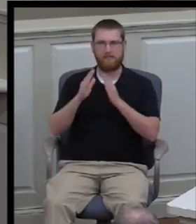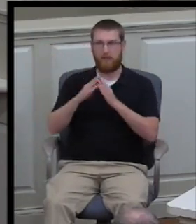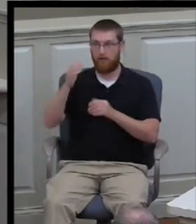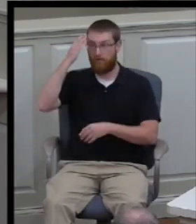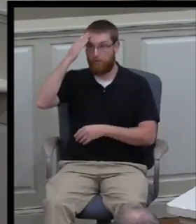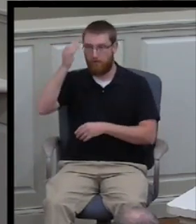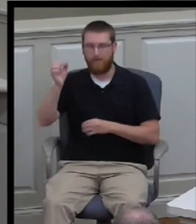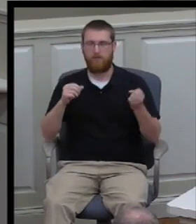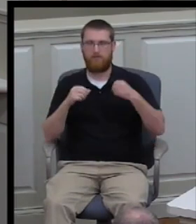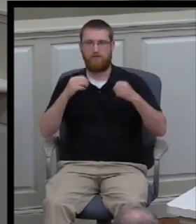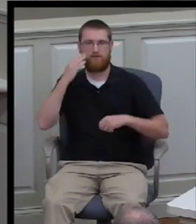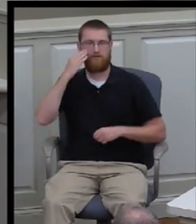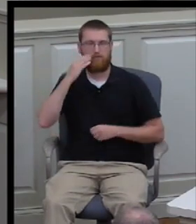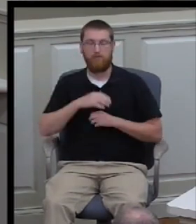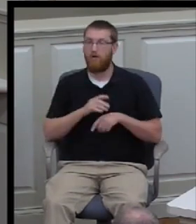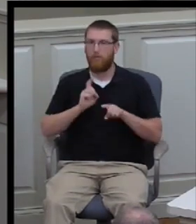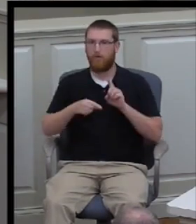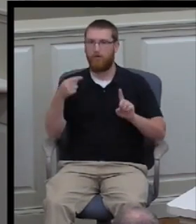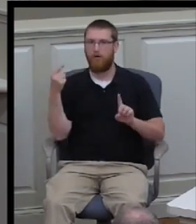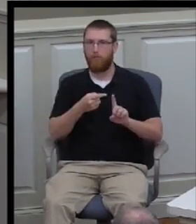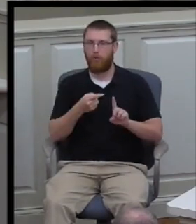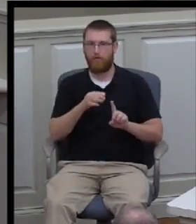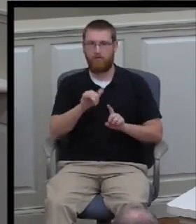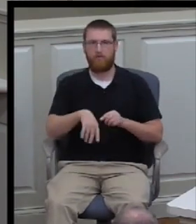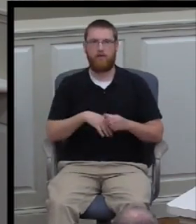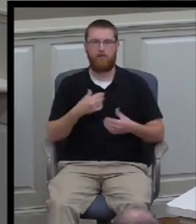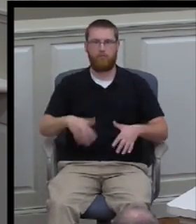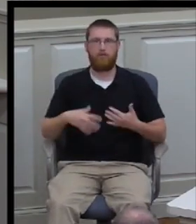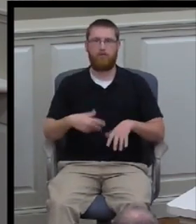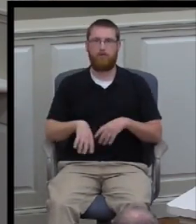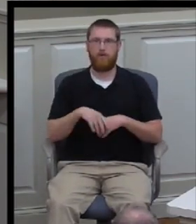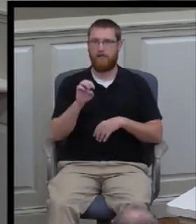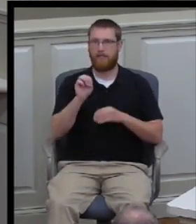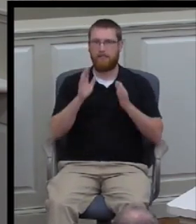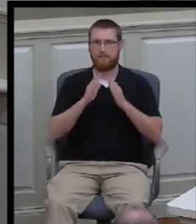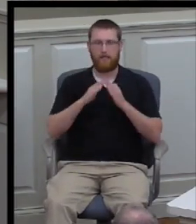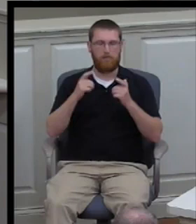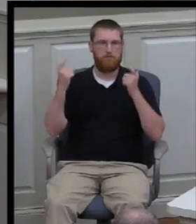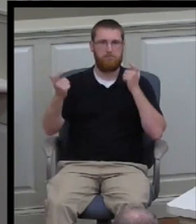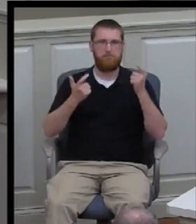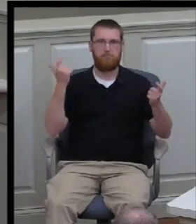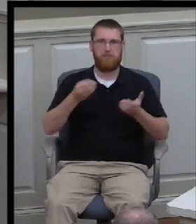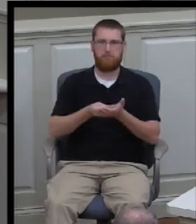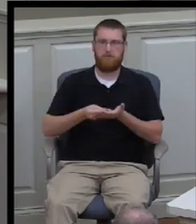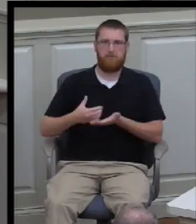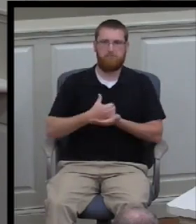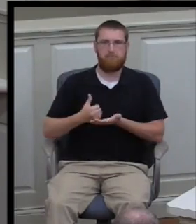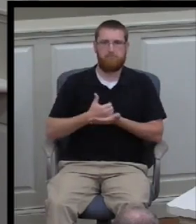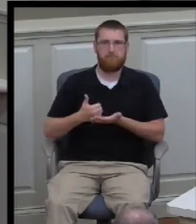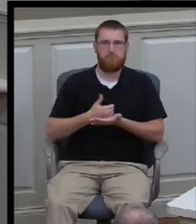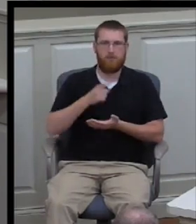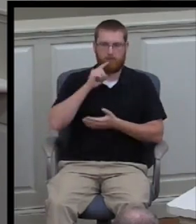with. I am. But the point of that was it is a major economic engine. for those folks. And I